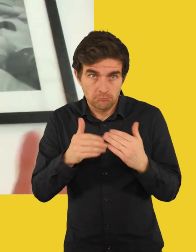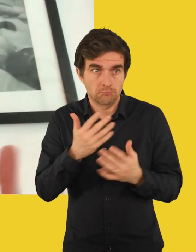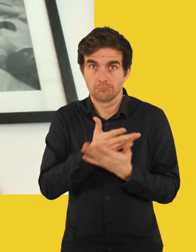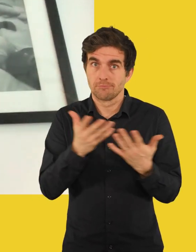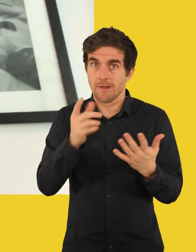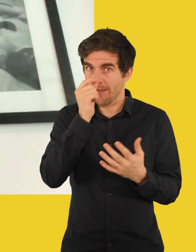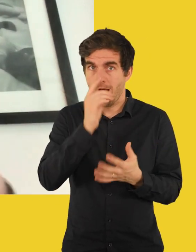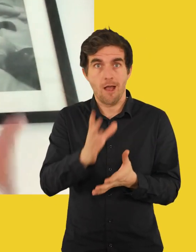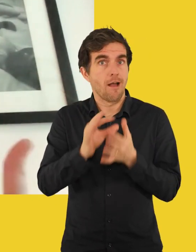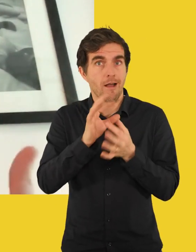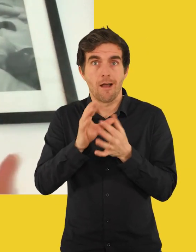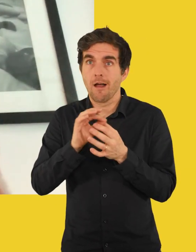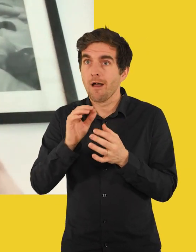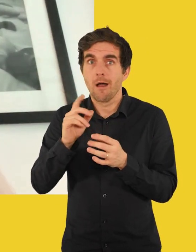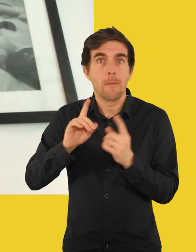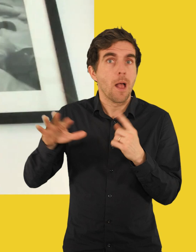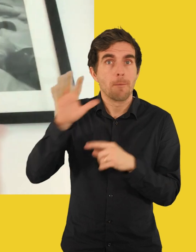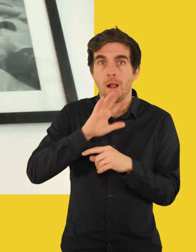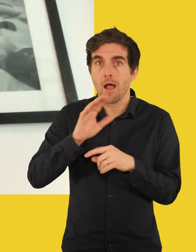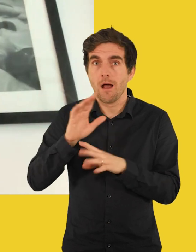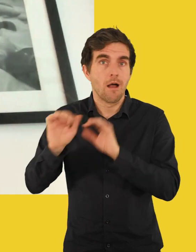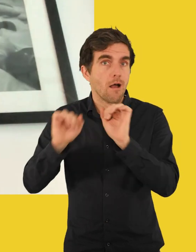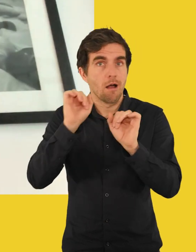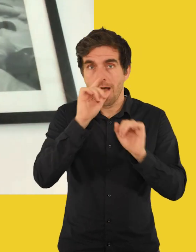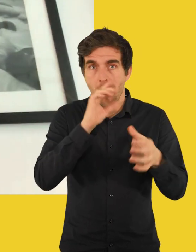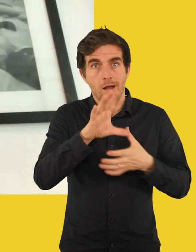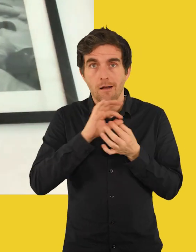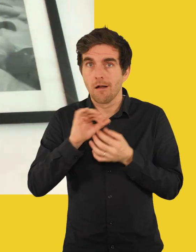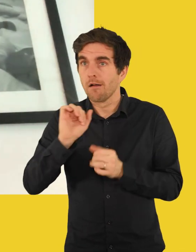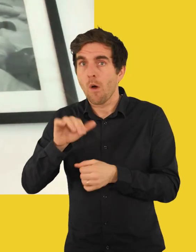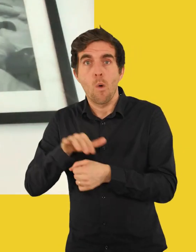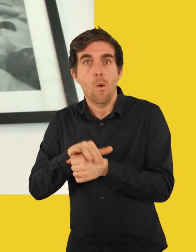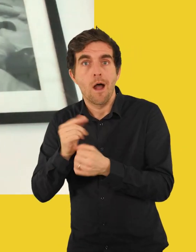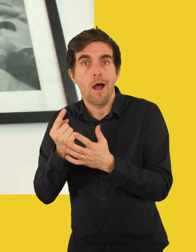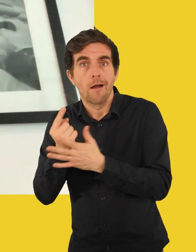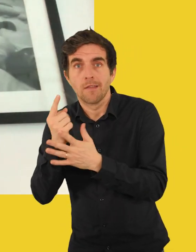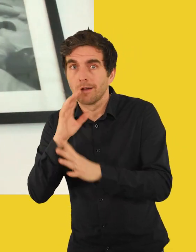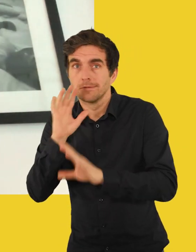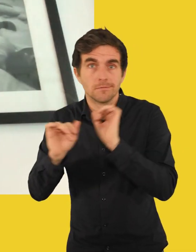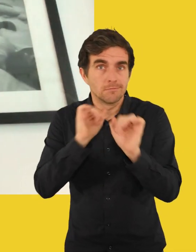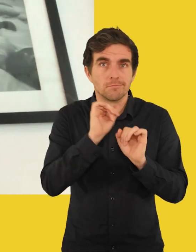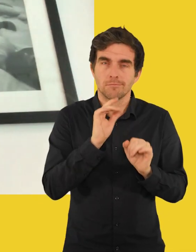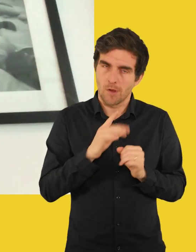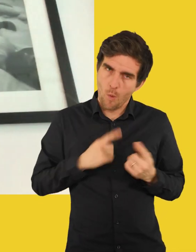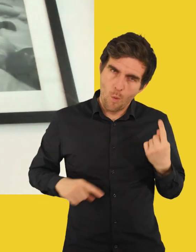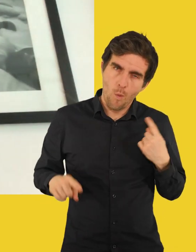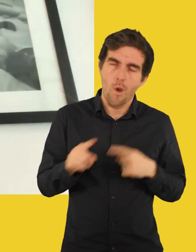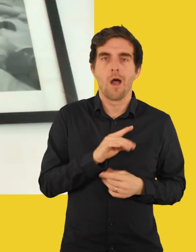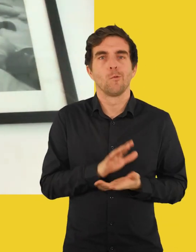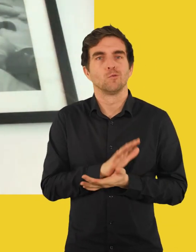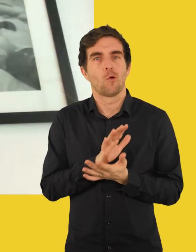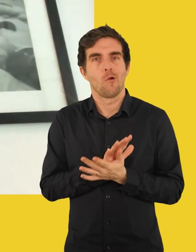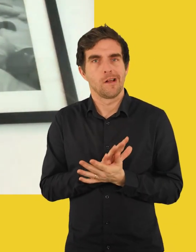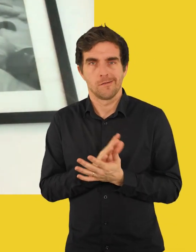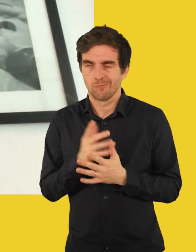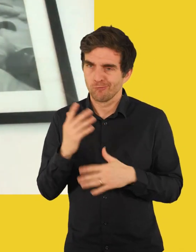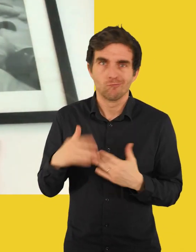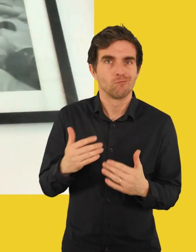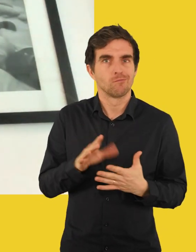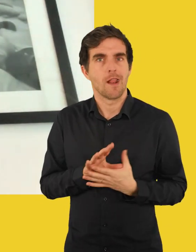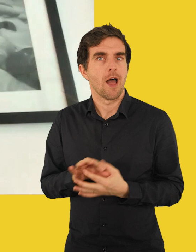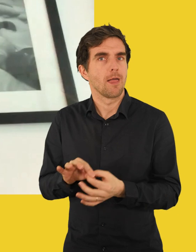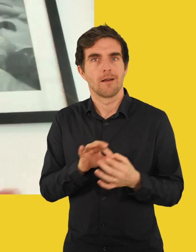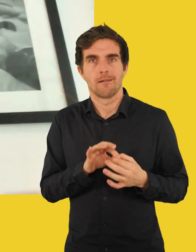of you coming and joining, the people putting on the sessions, the people putting on the local events. So it is